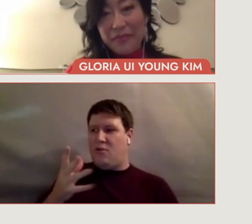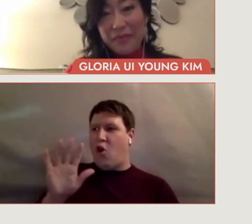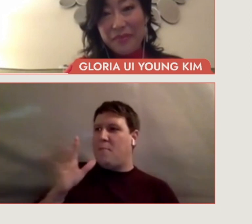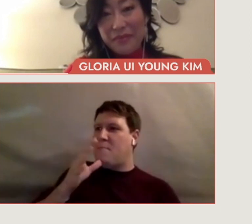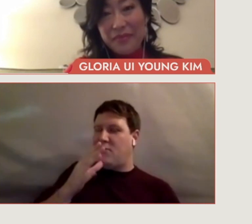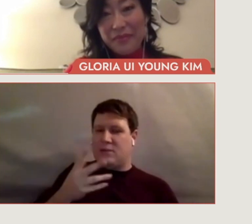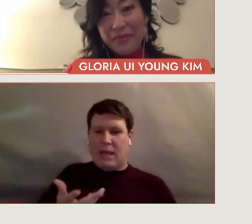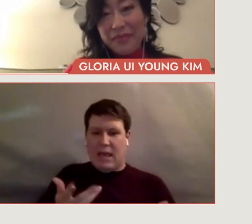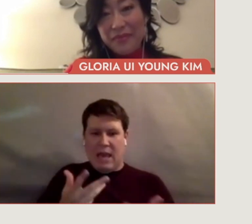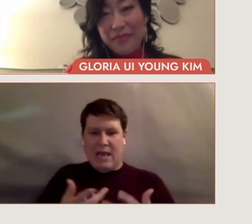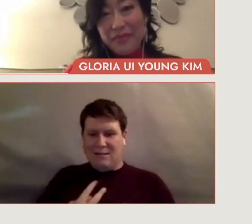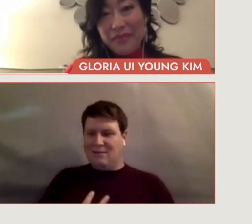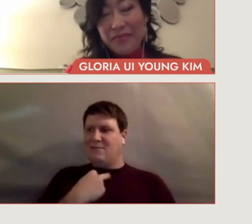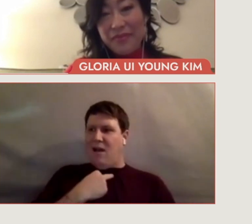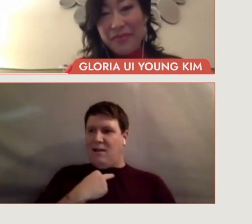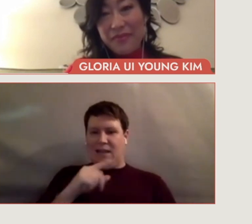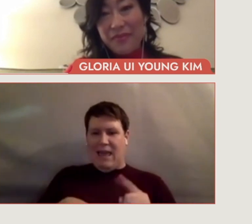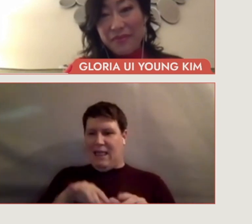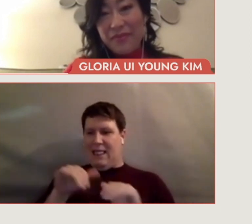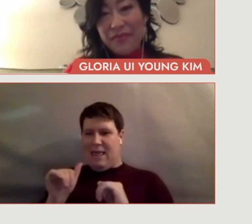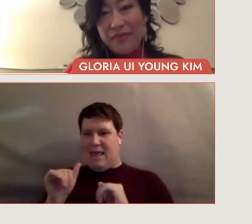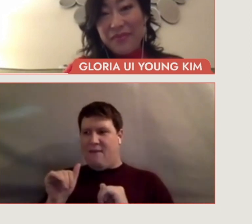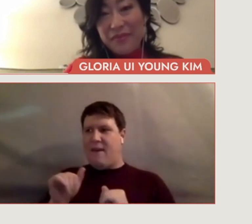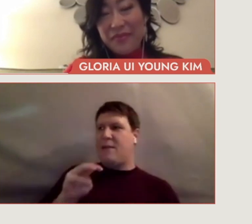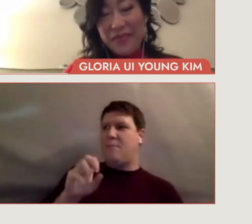like, it's just really moving